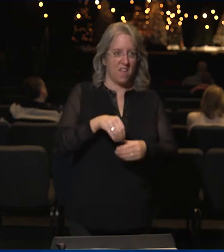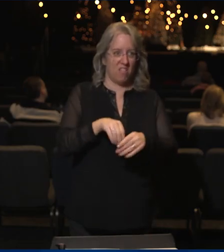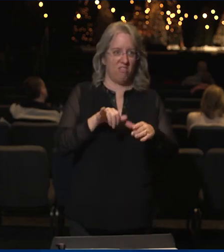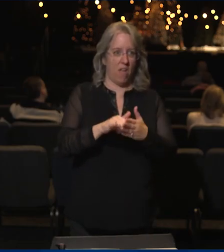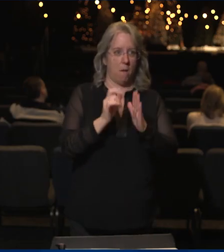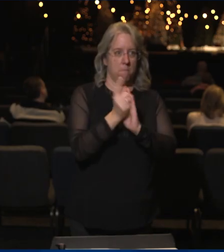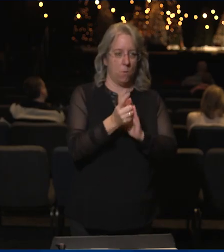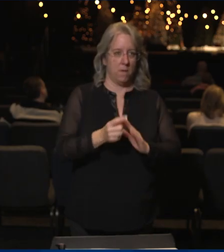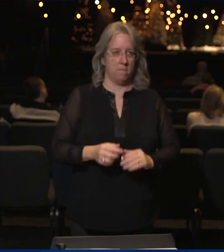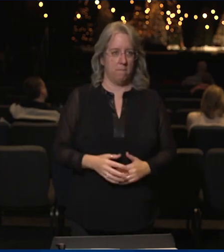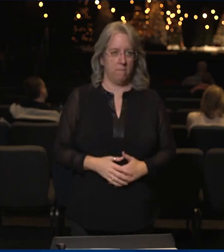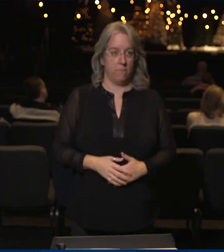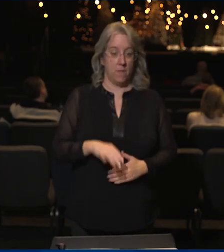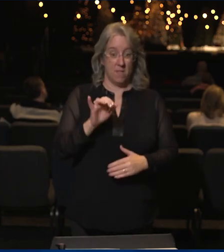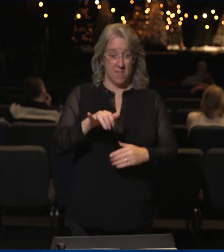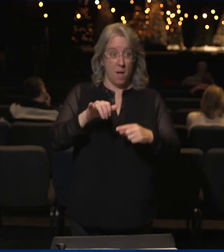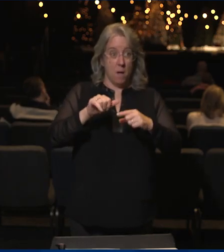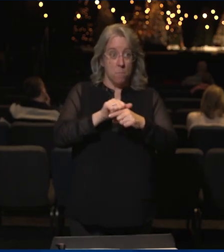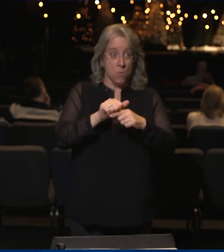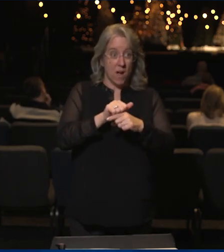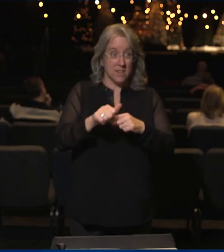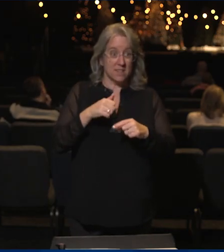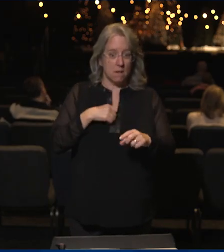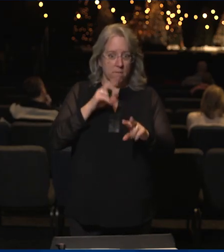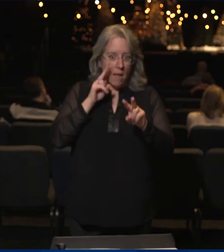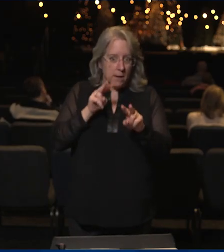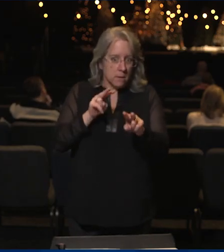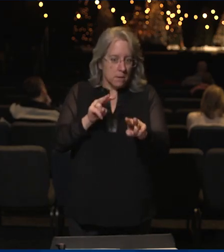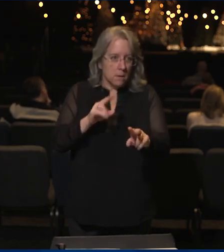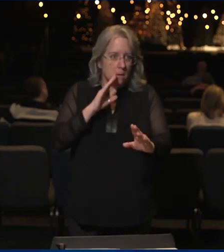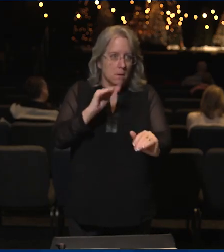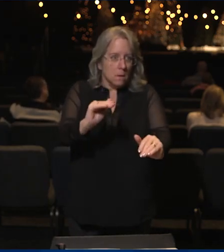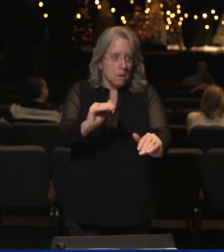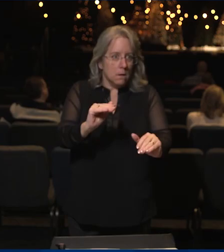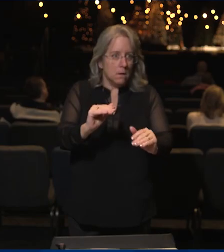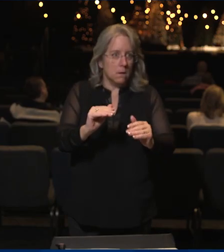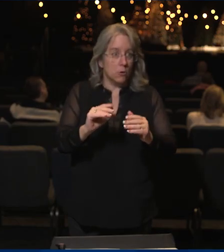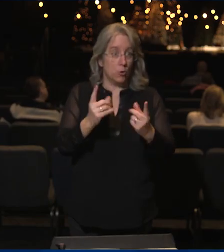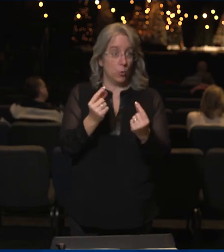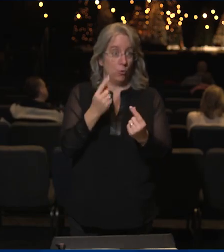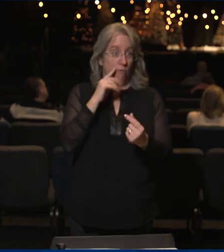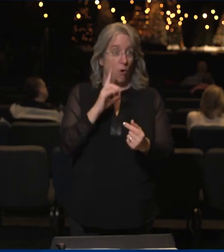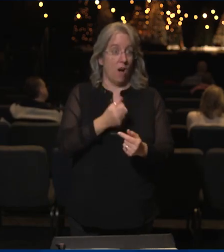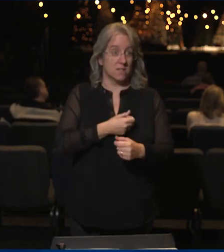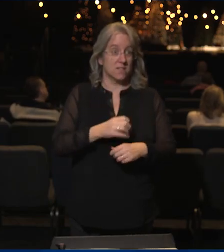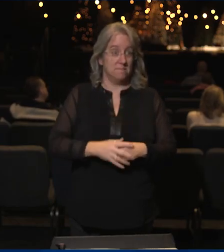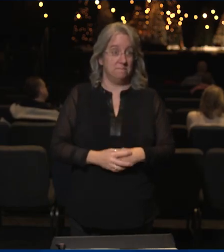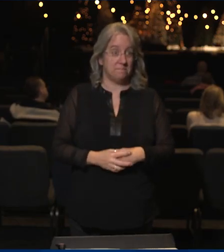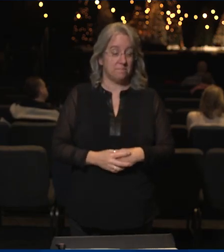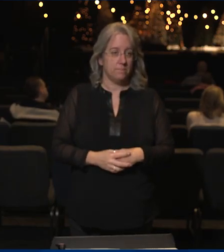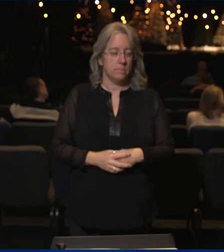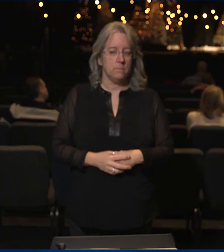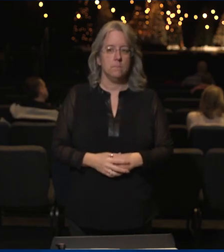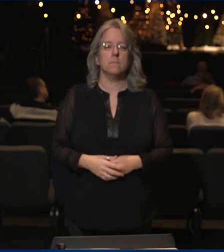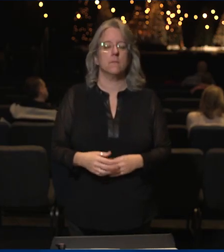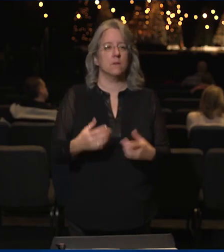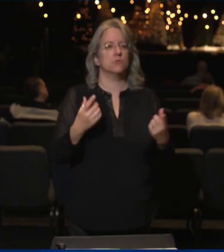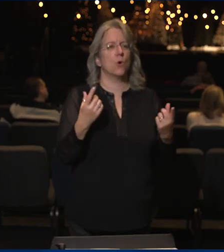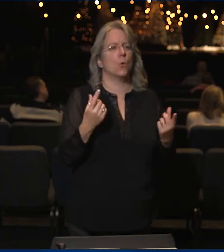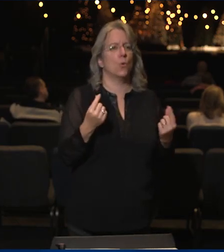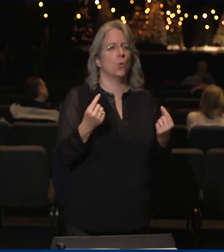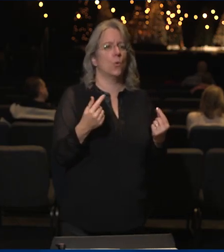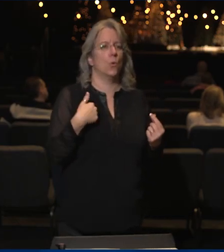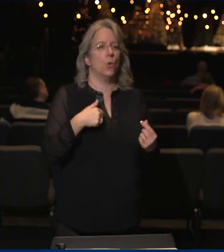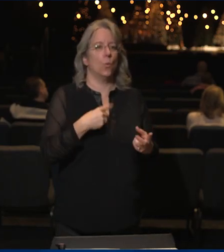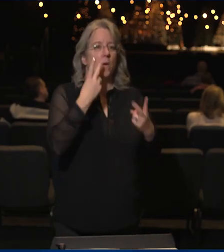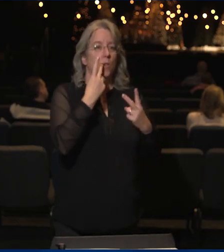That's what the practice of anticipation is meant to do for us. So we looked back, we looked ahead,